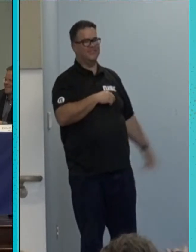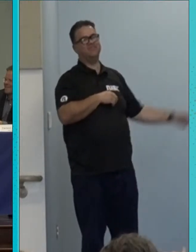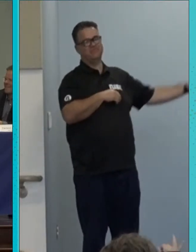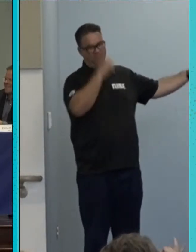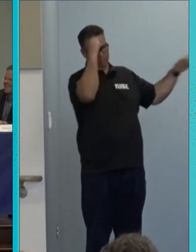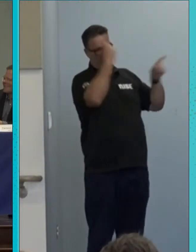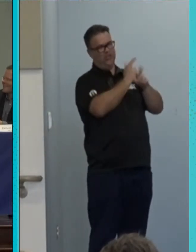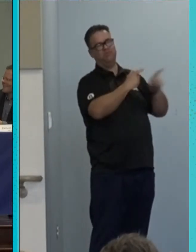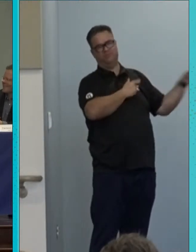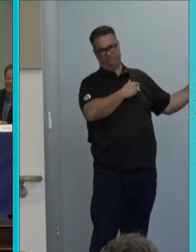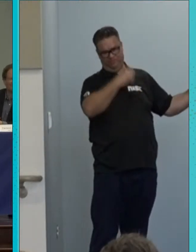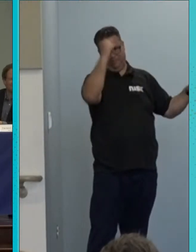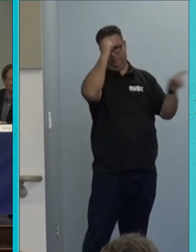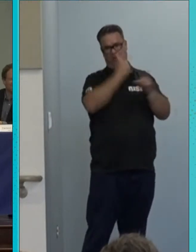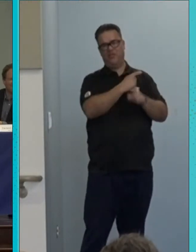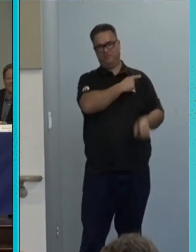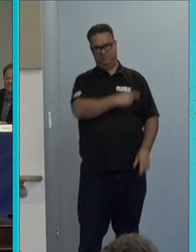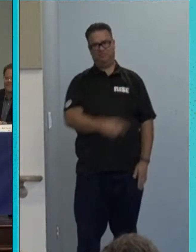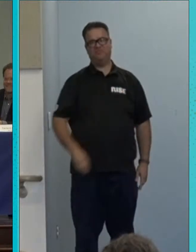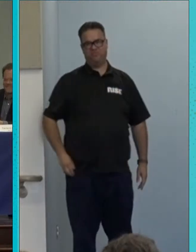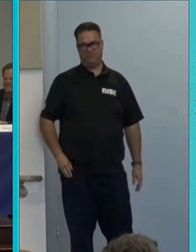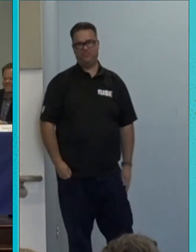That's my brother.